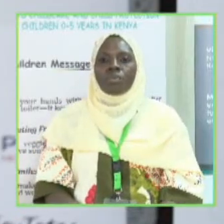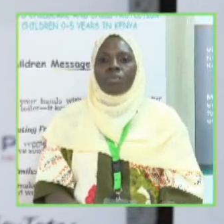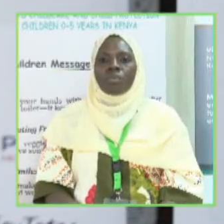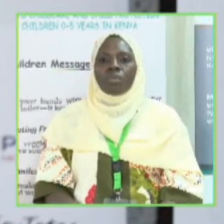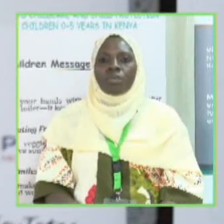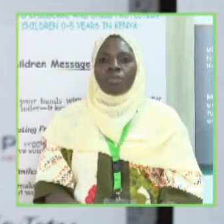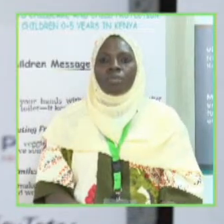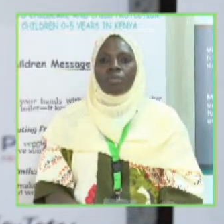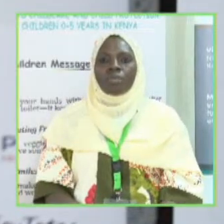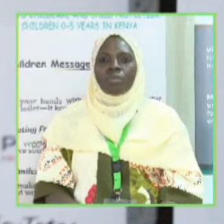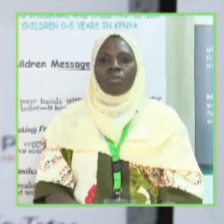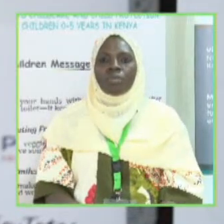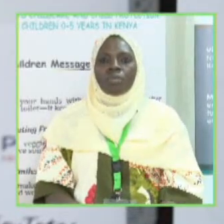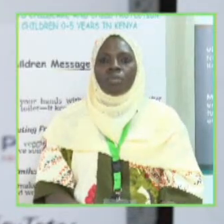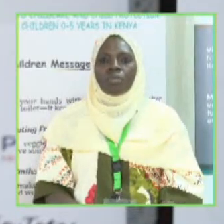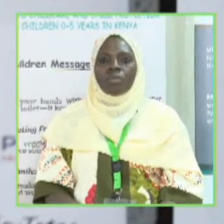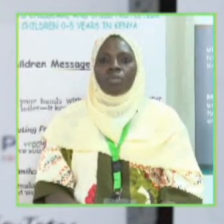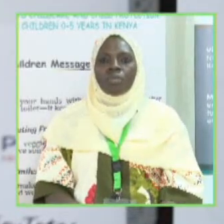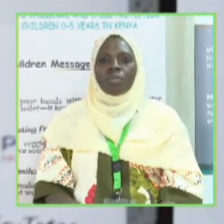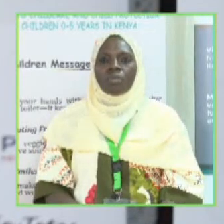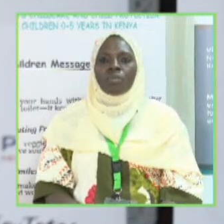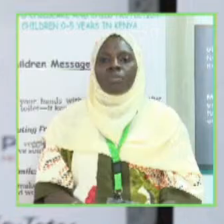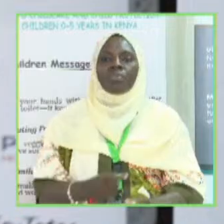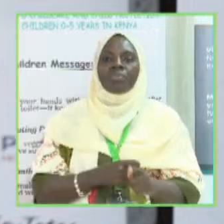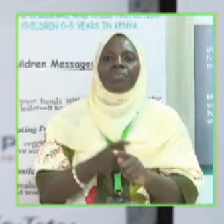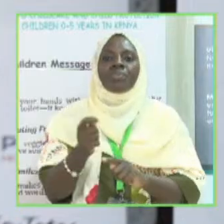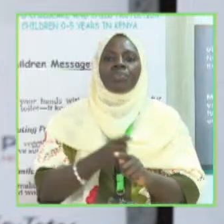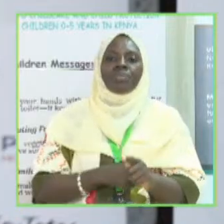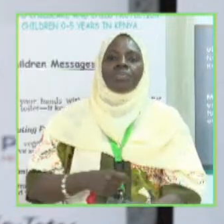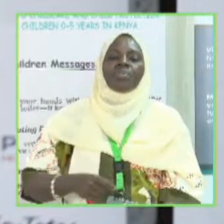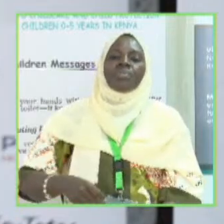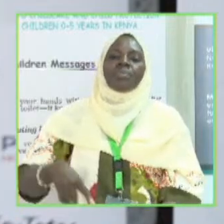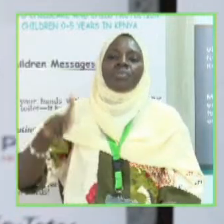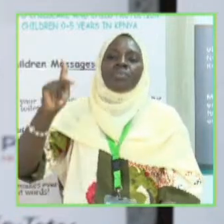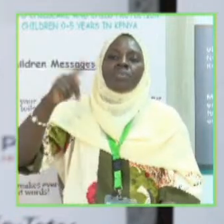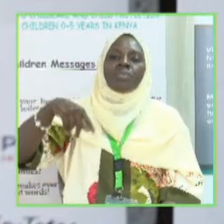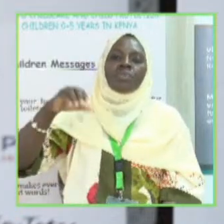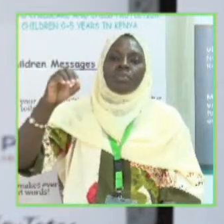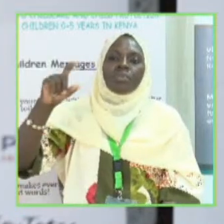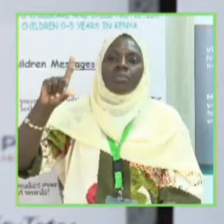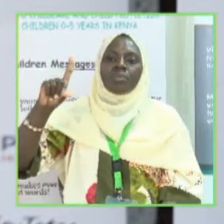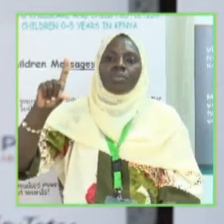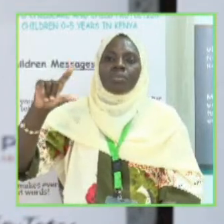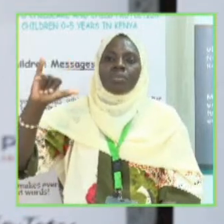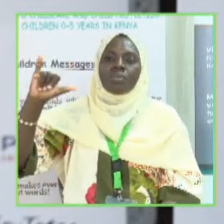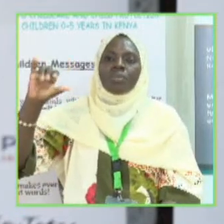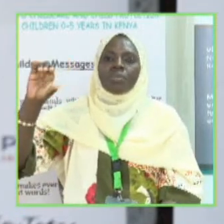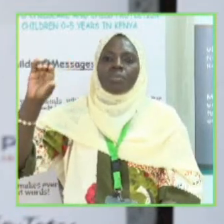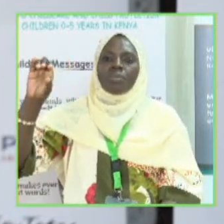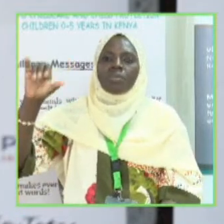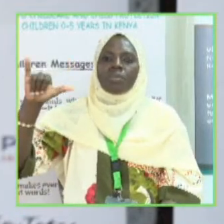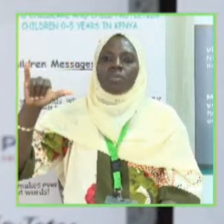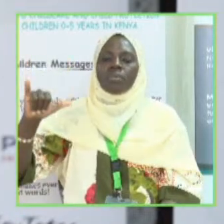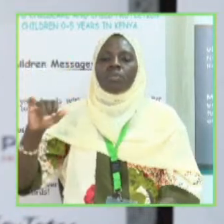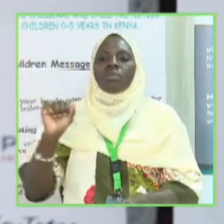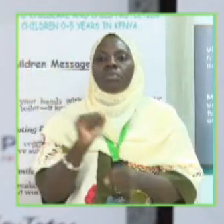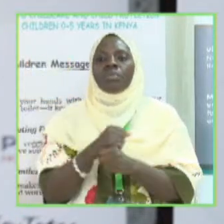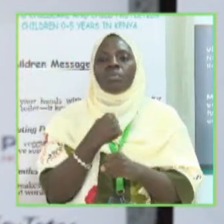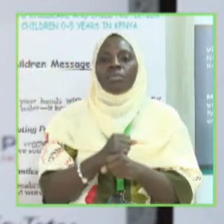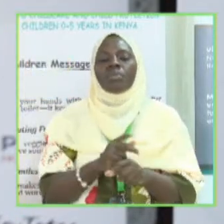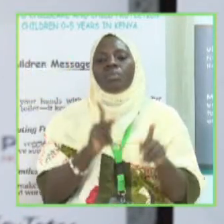and advocacy to train policymakers is key, and we need to ensure that we do